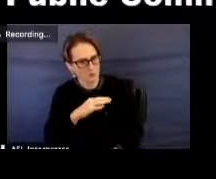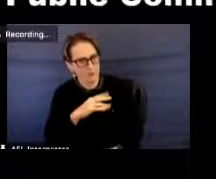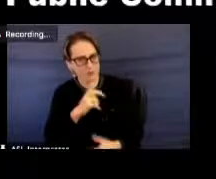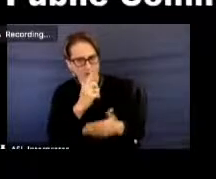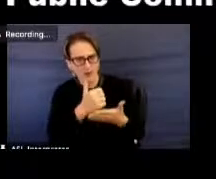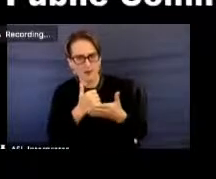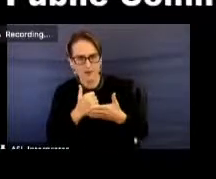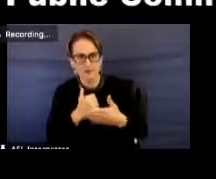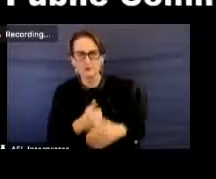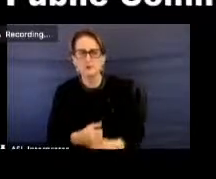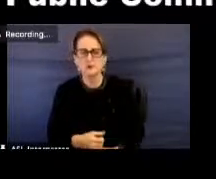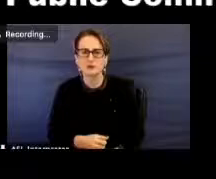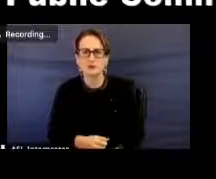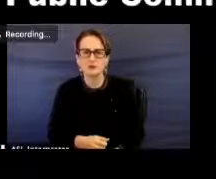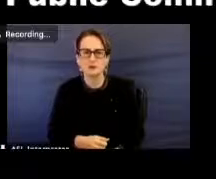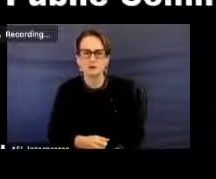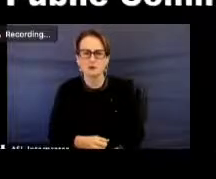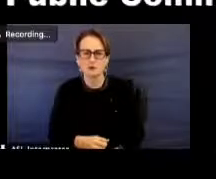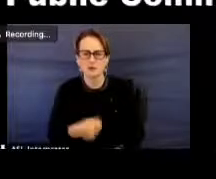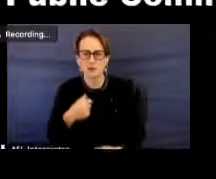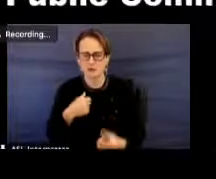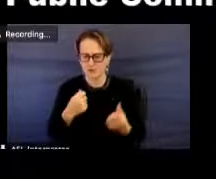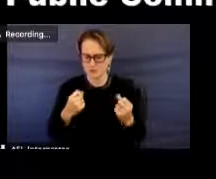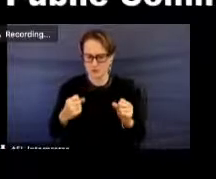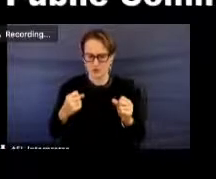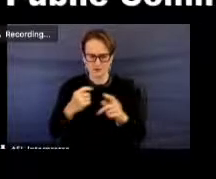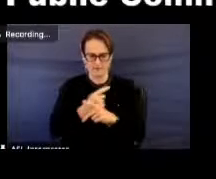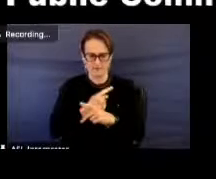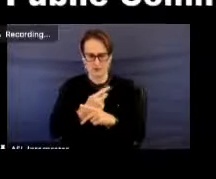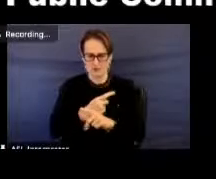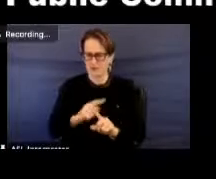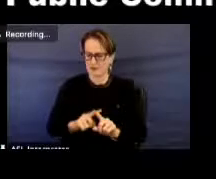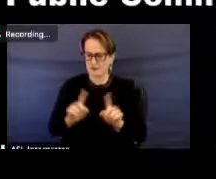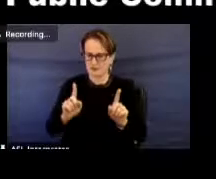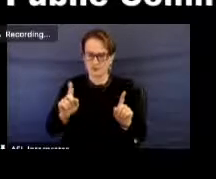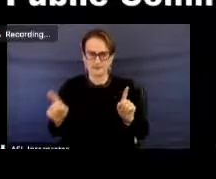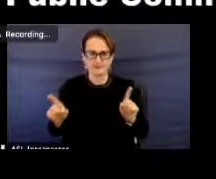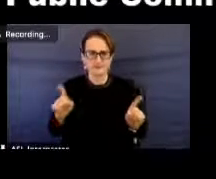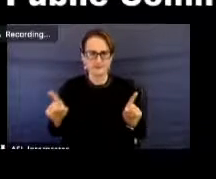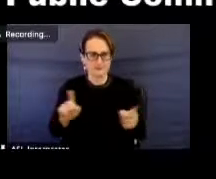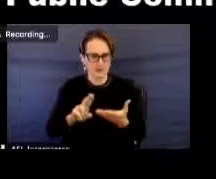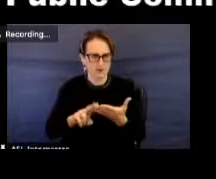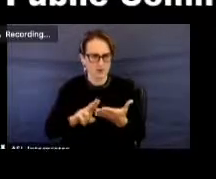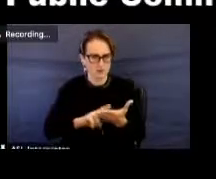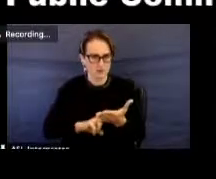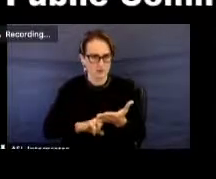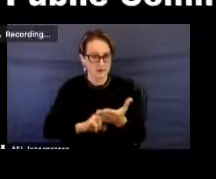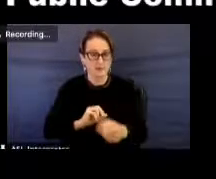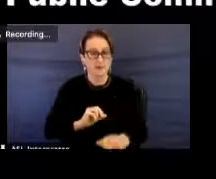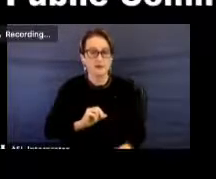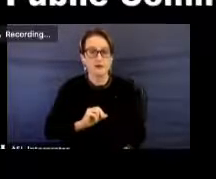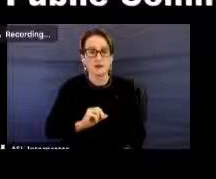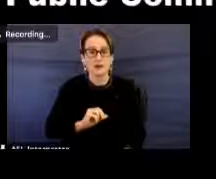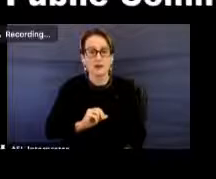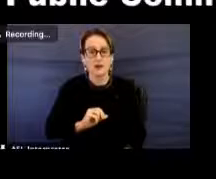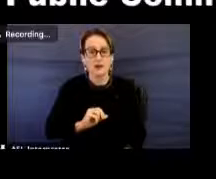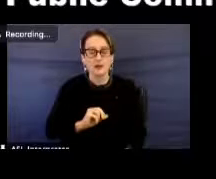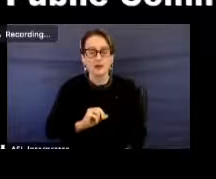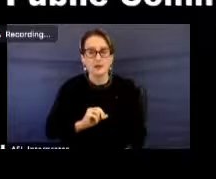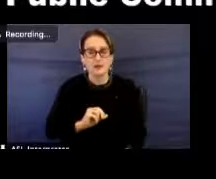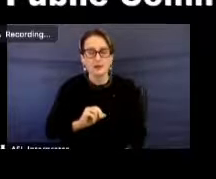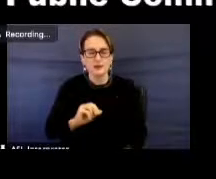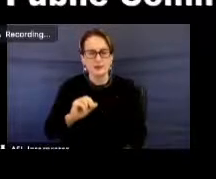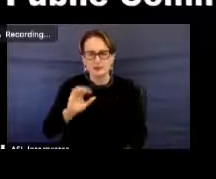because I was trying to understand the variations between these two contracts. And what I'm hearing is that the variation exists